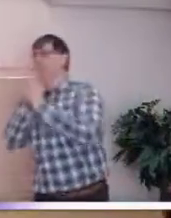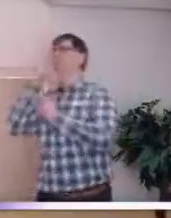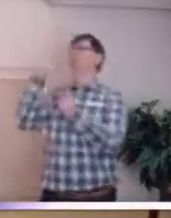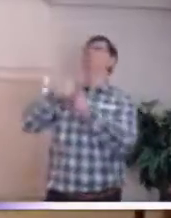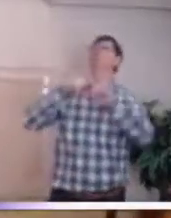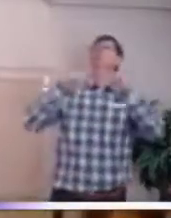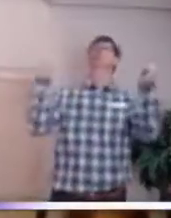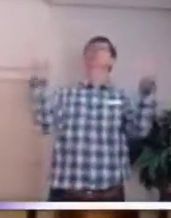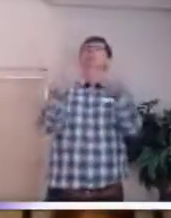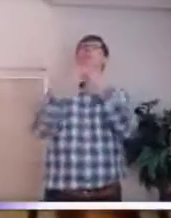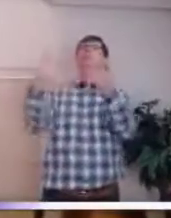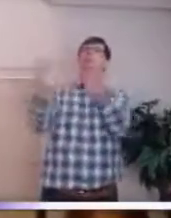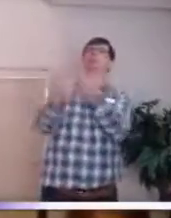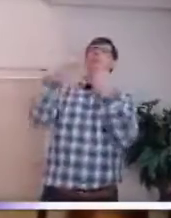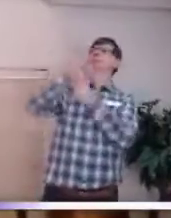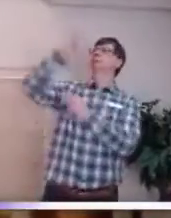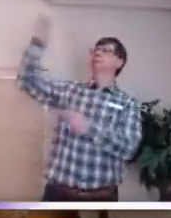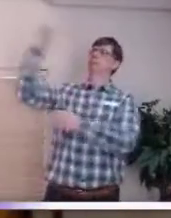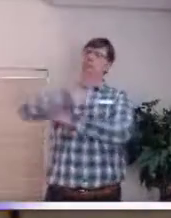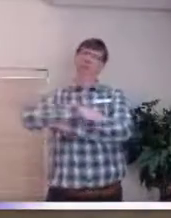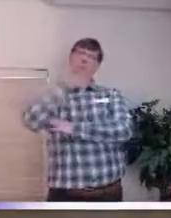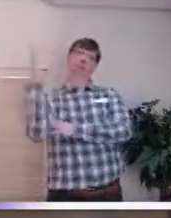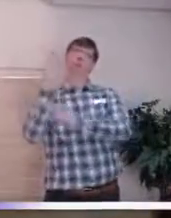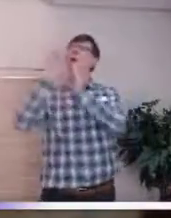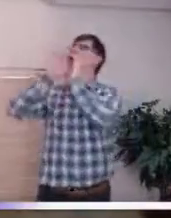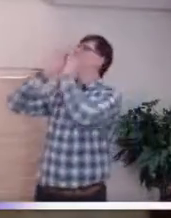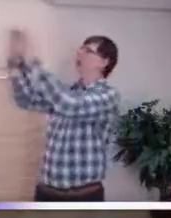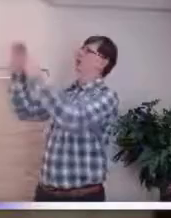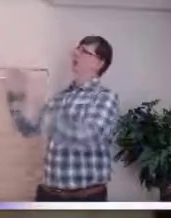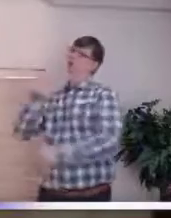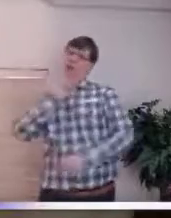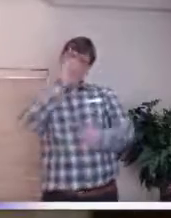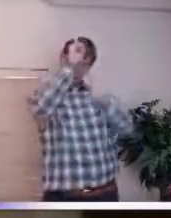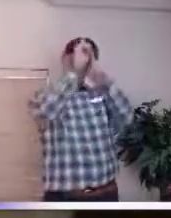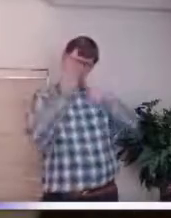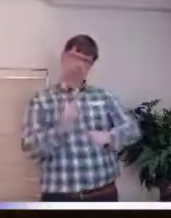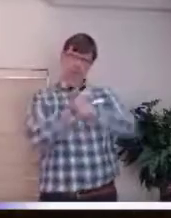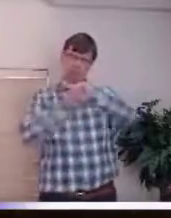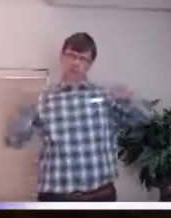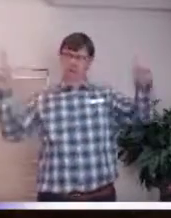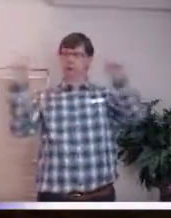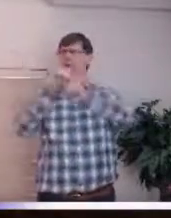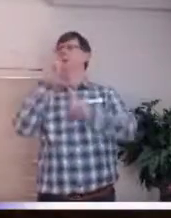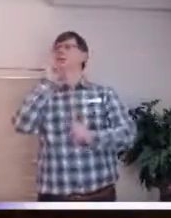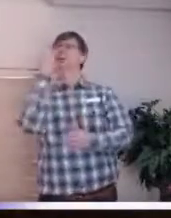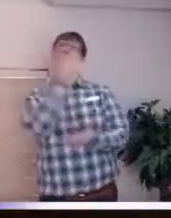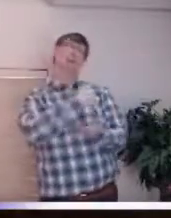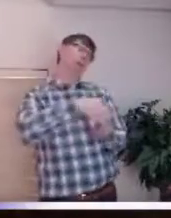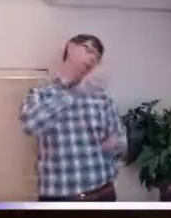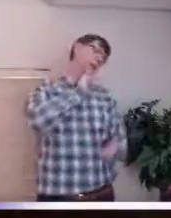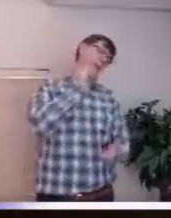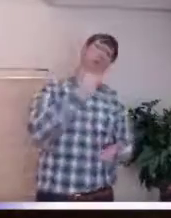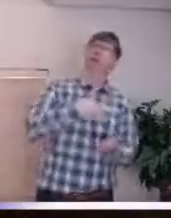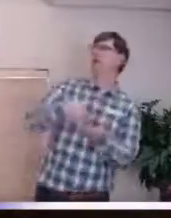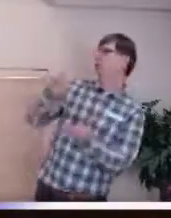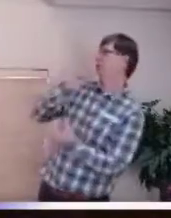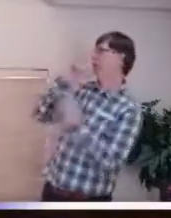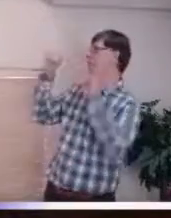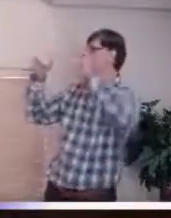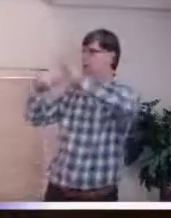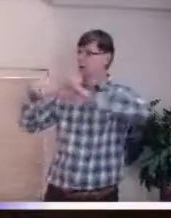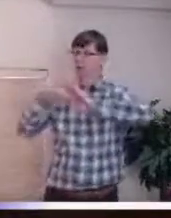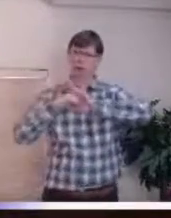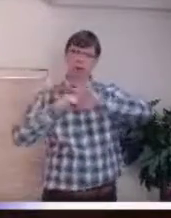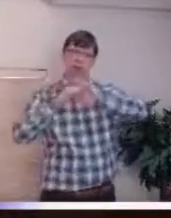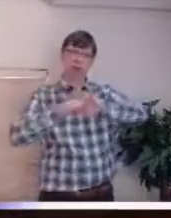church on Sunday, because people like to call this church, right? We're coming to church on Sunday. And maybe this action of